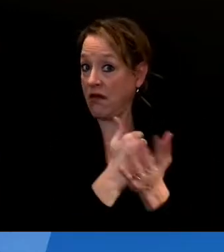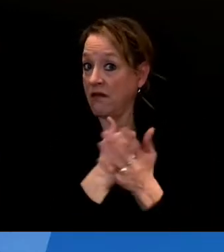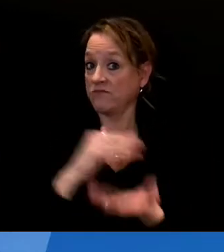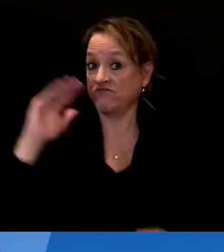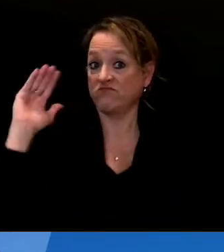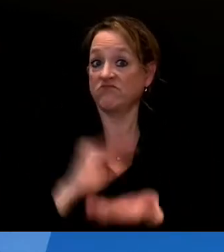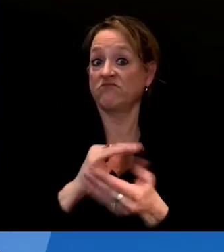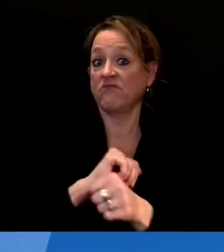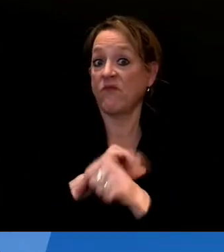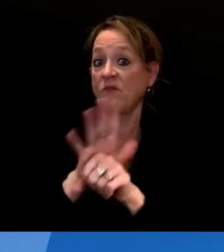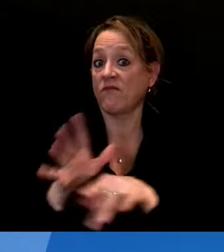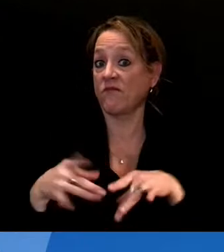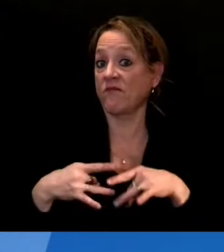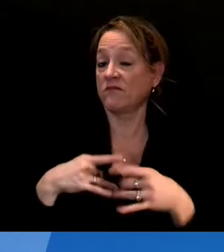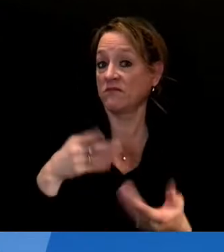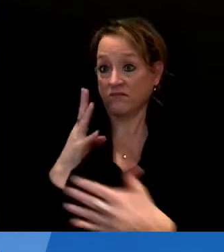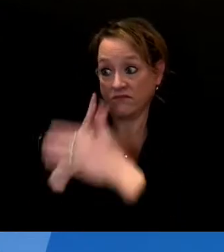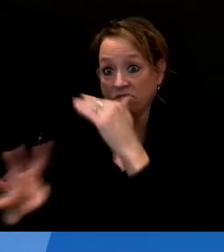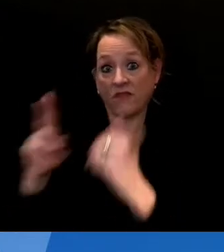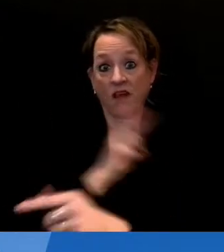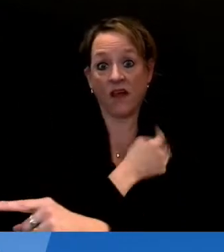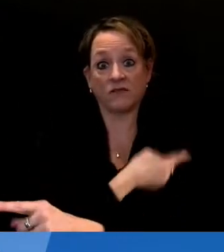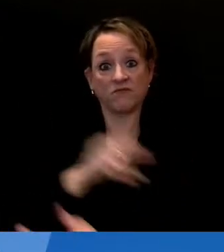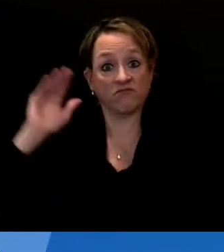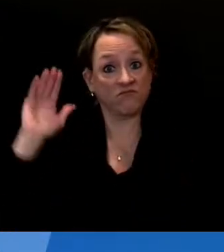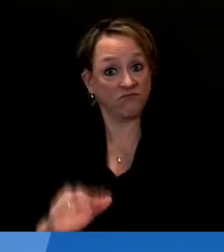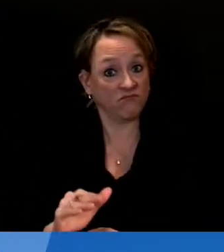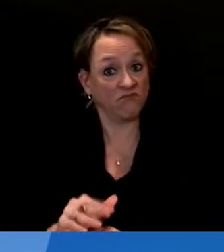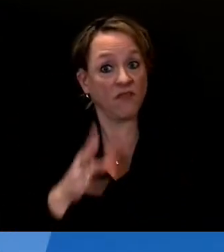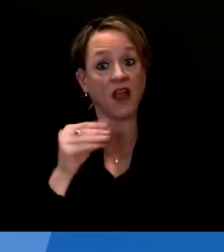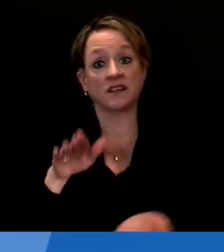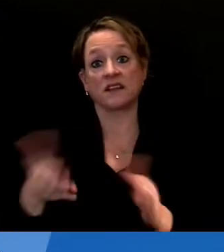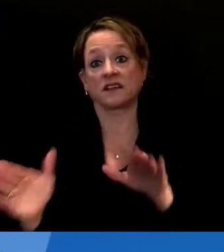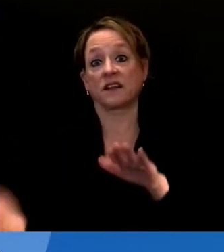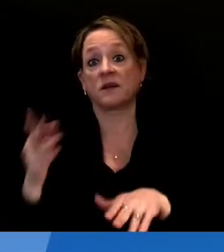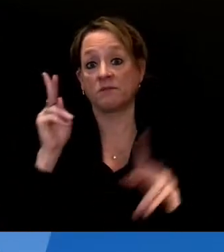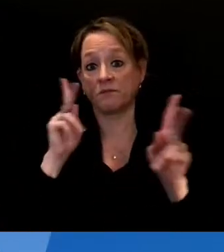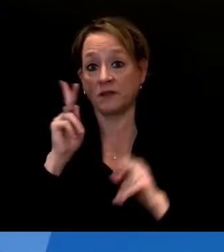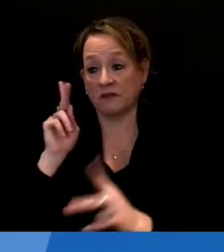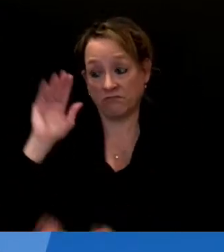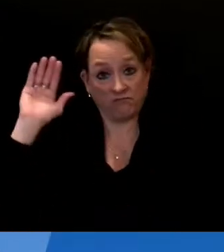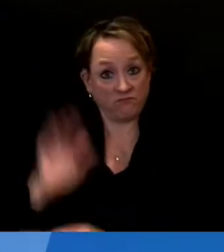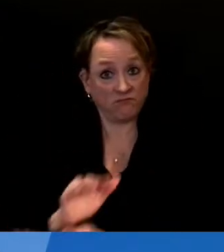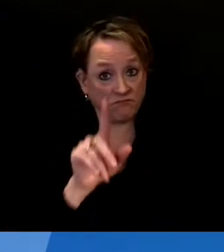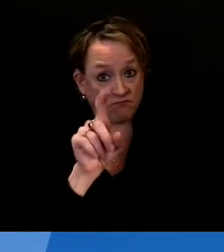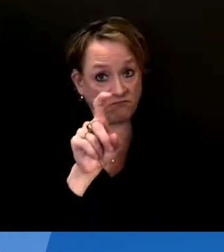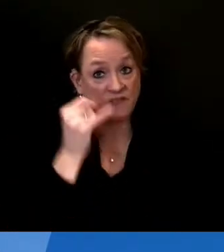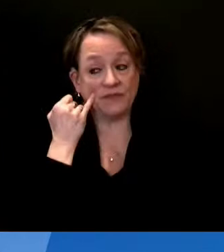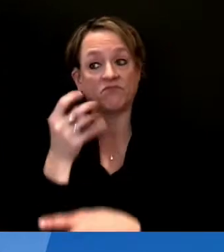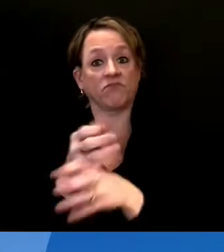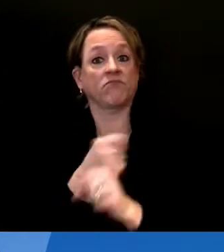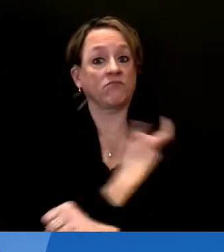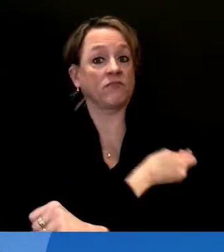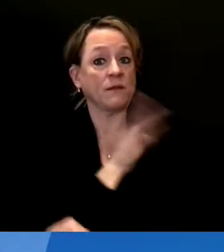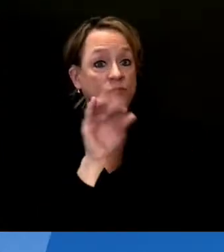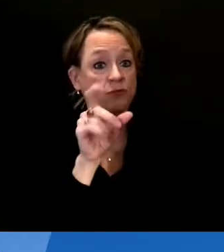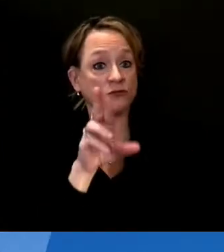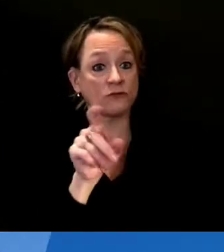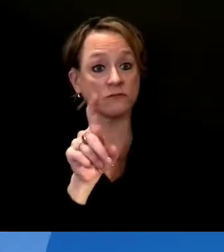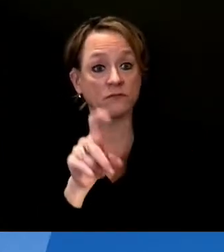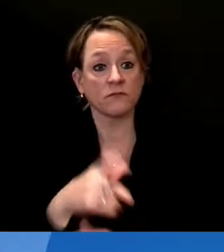circulating now? So David, you're asking about whether we have